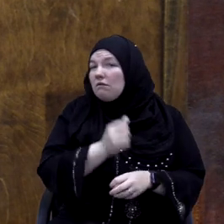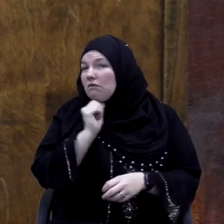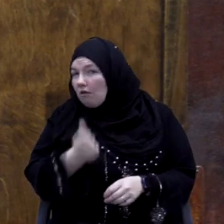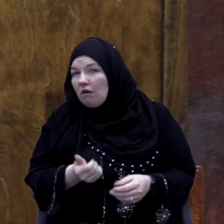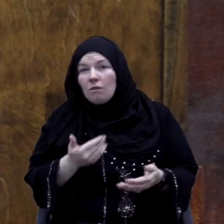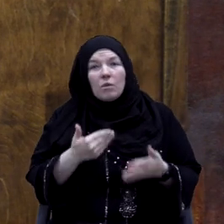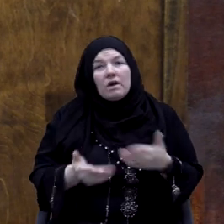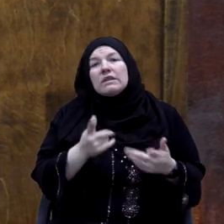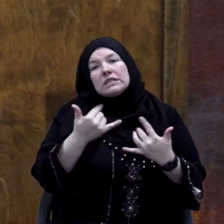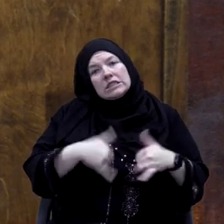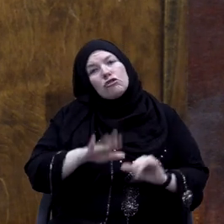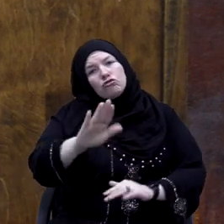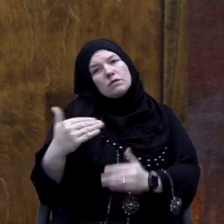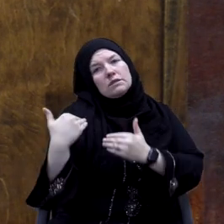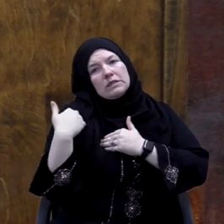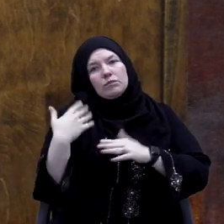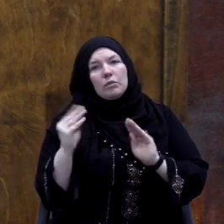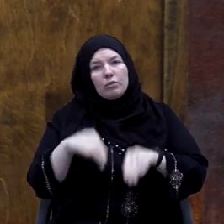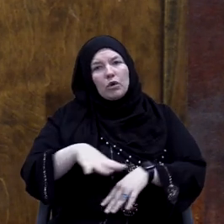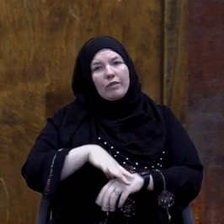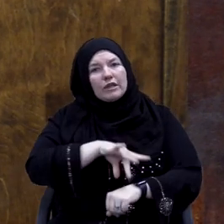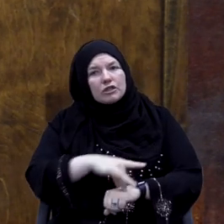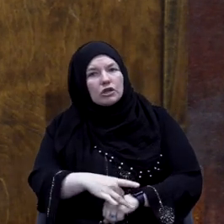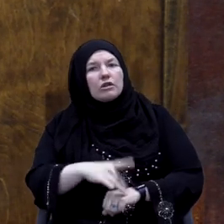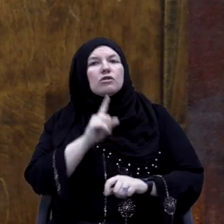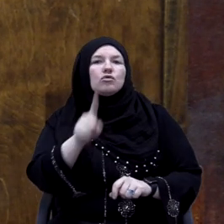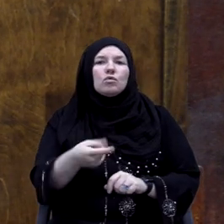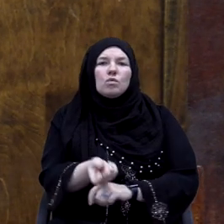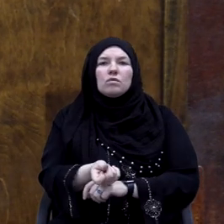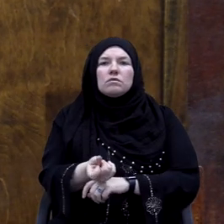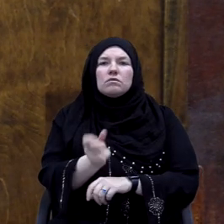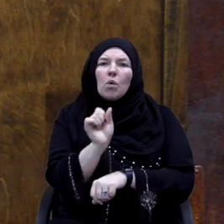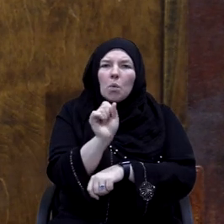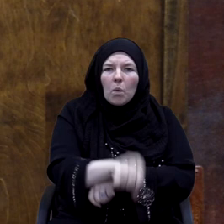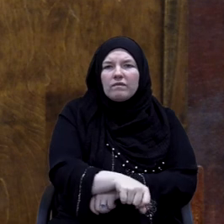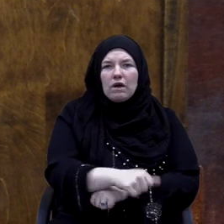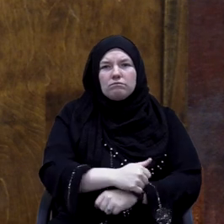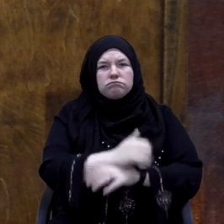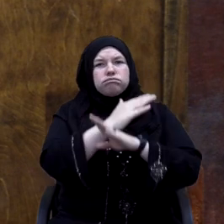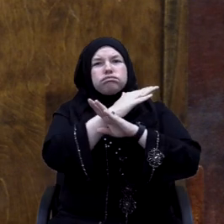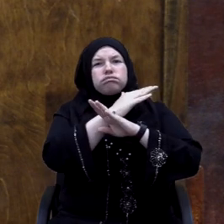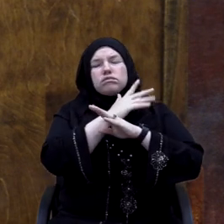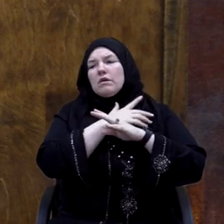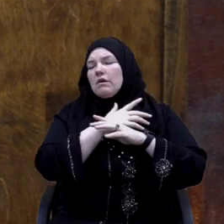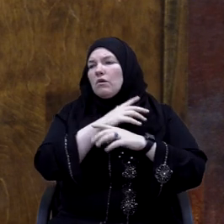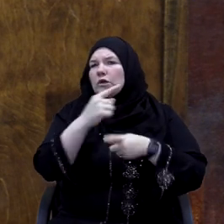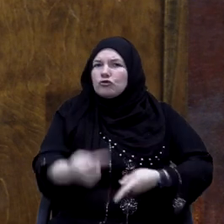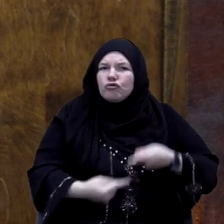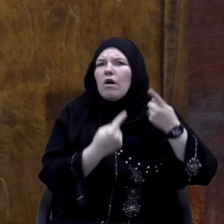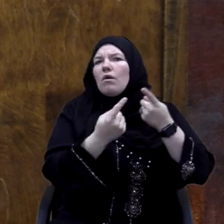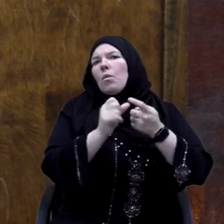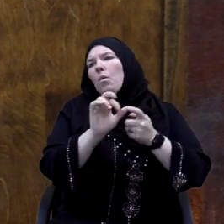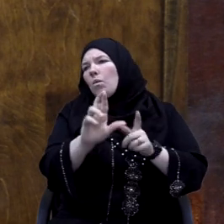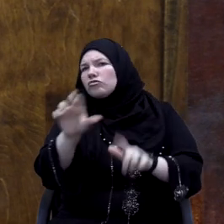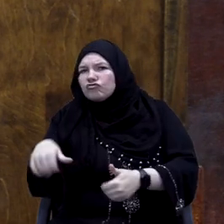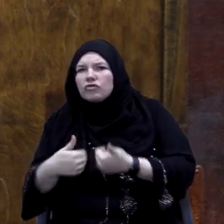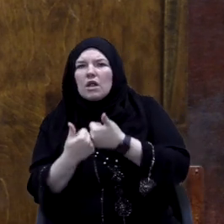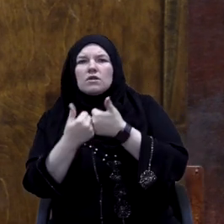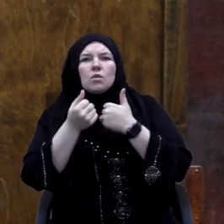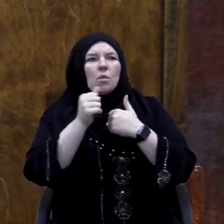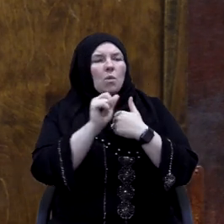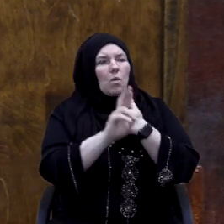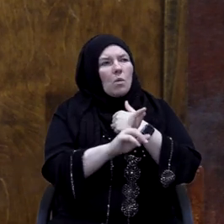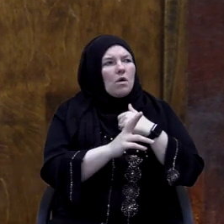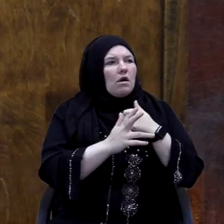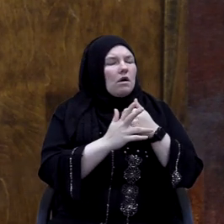been created and put on this earth to overcome those temptations and struggle that our souls